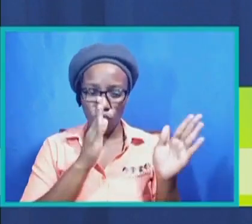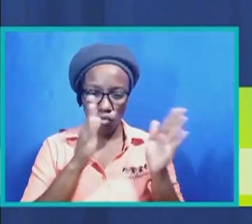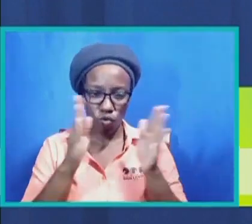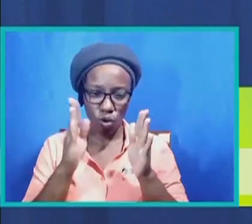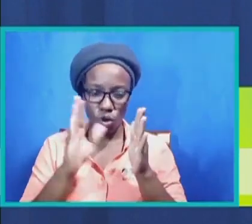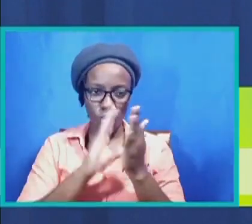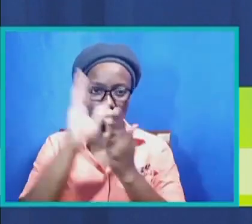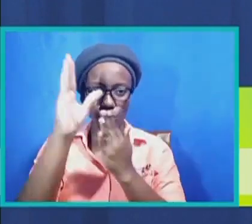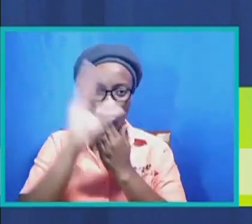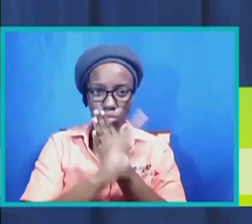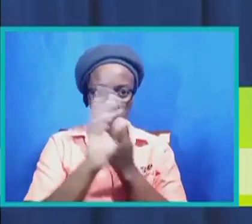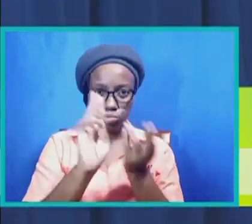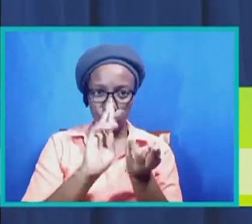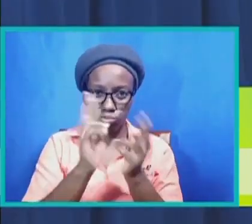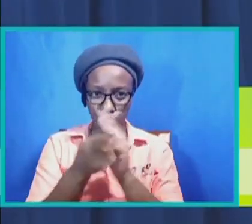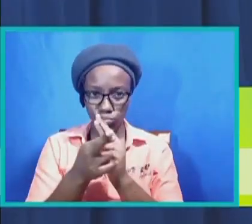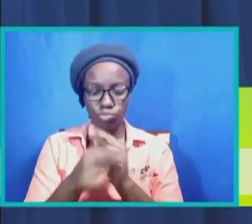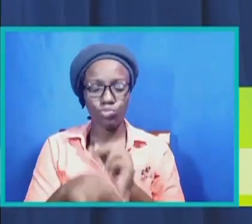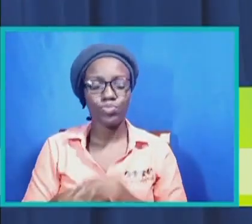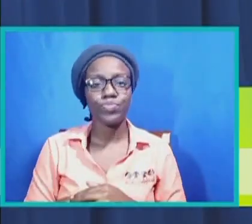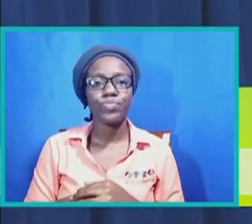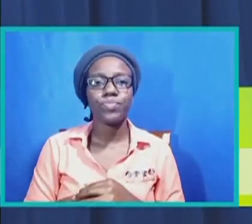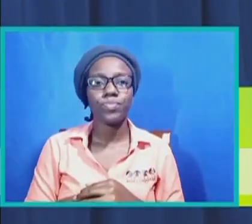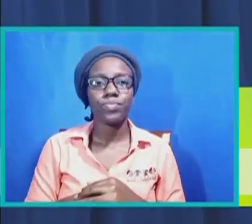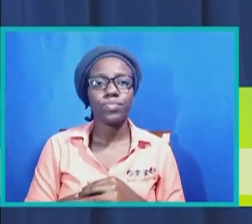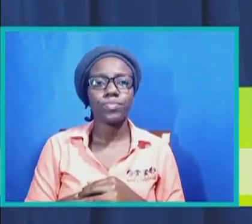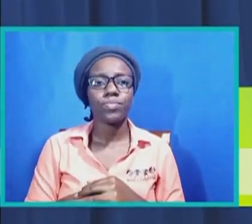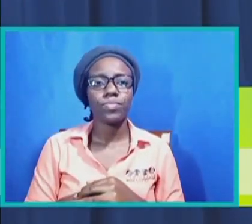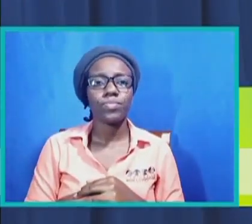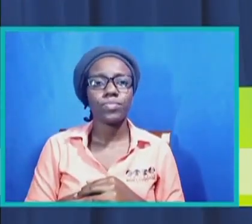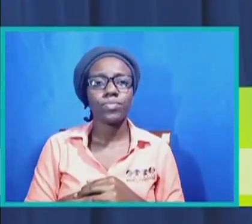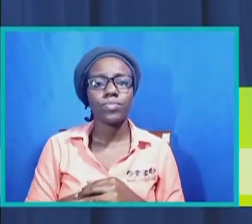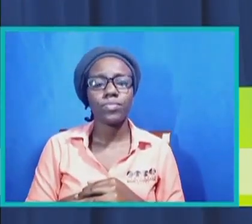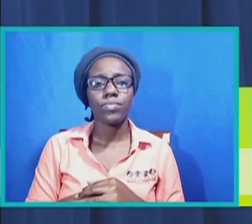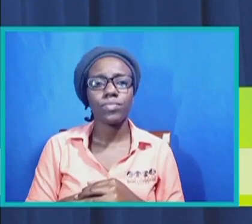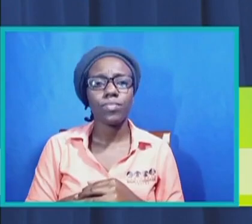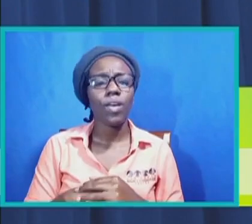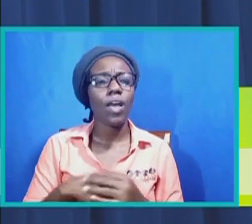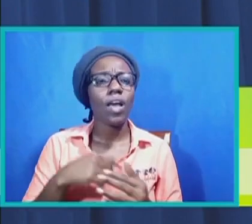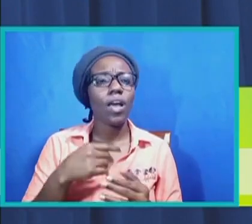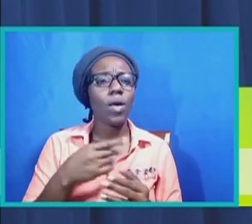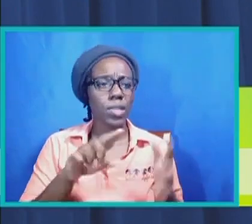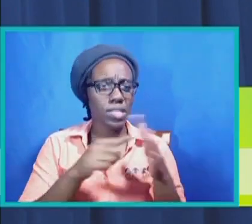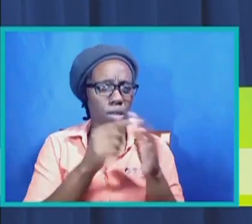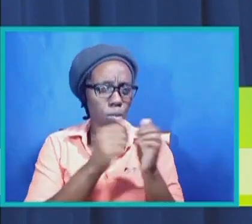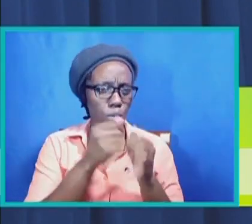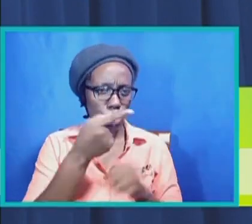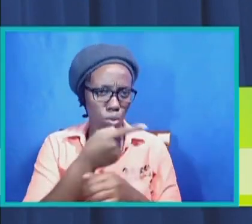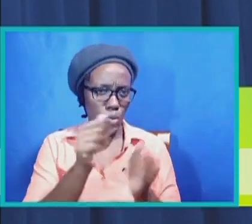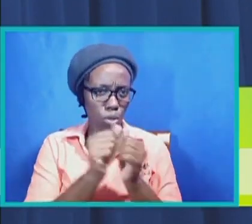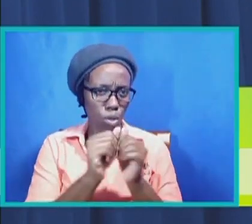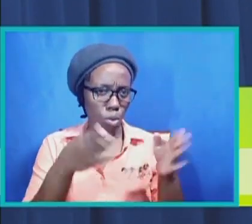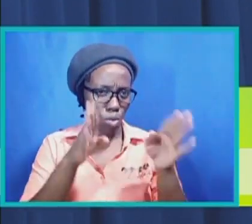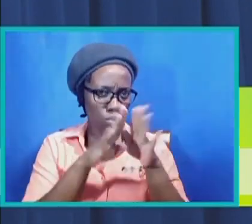Mr. Harilal Sicharan, I think I want to have you start with your closing remarks, please. I